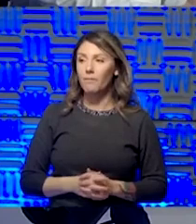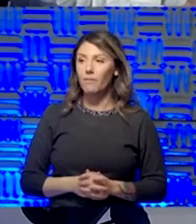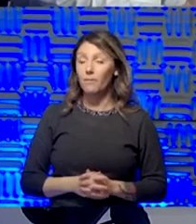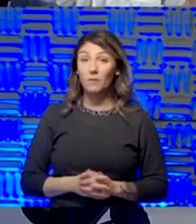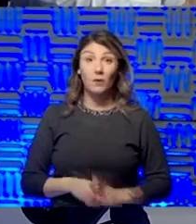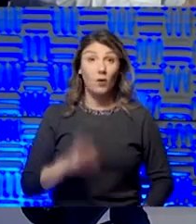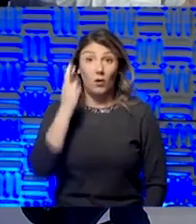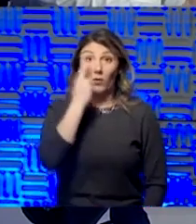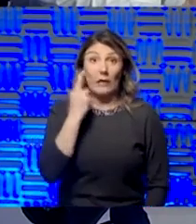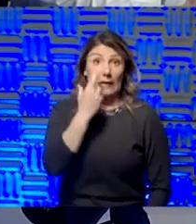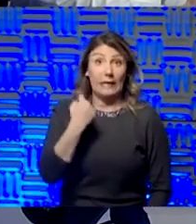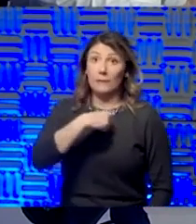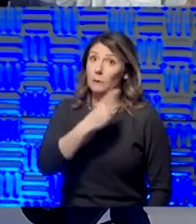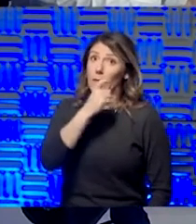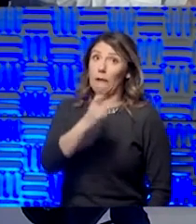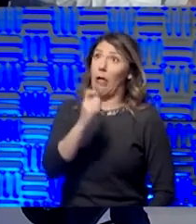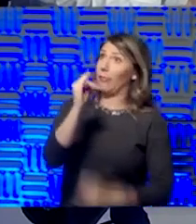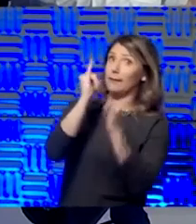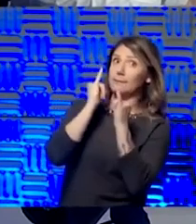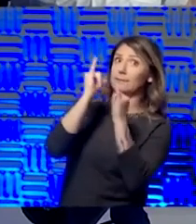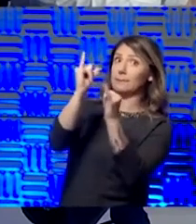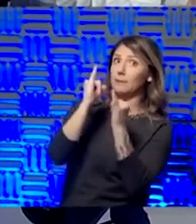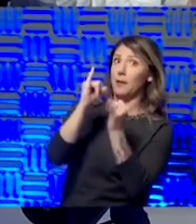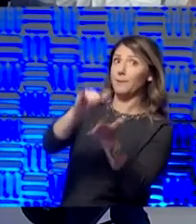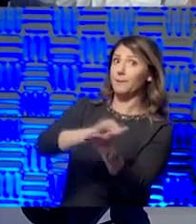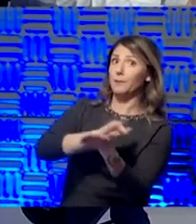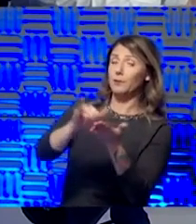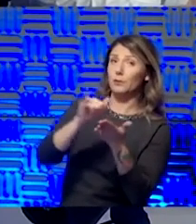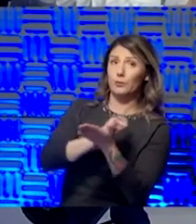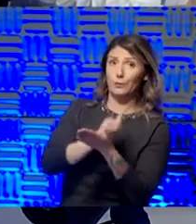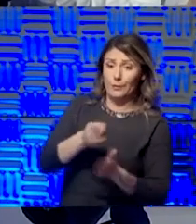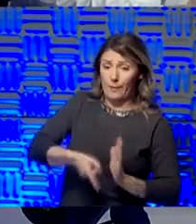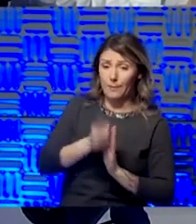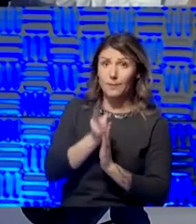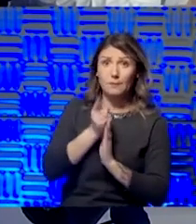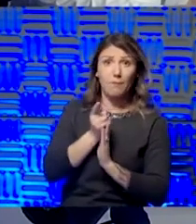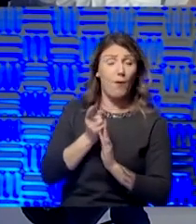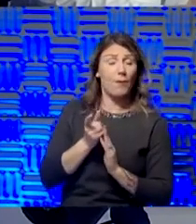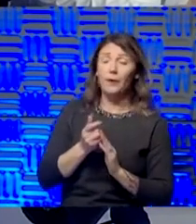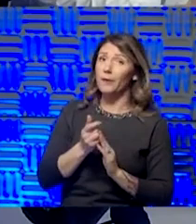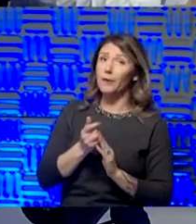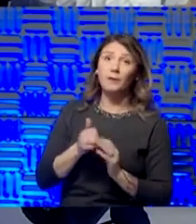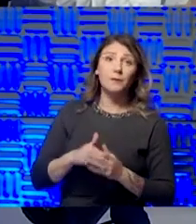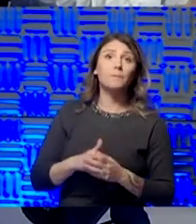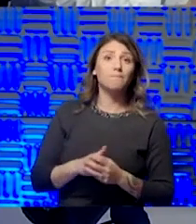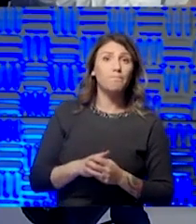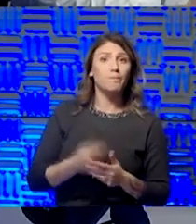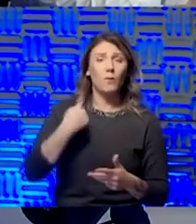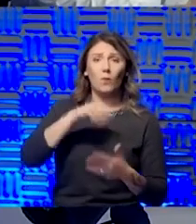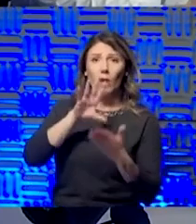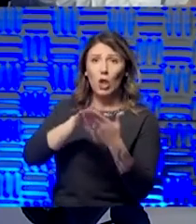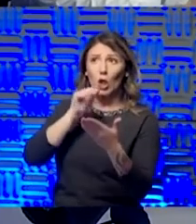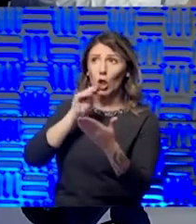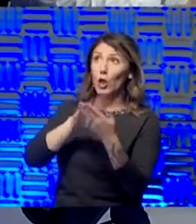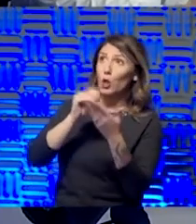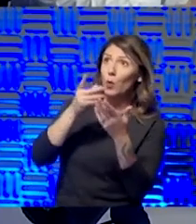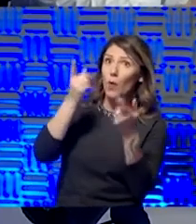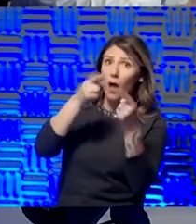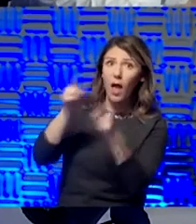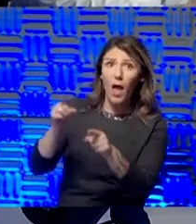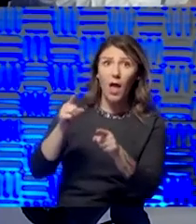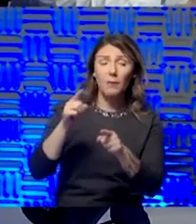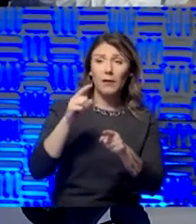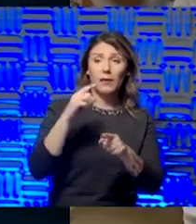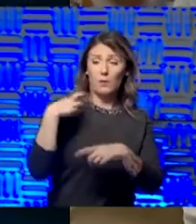Realizing that we were not in that same predicament at this point, just because I think we, learned what happened in